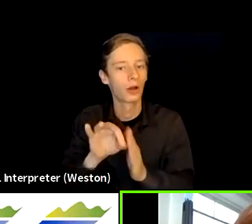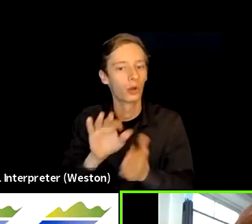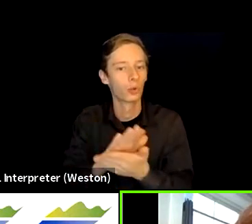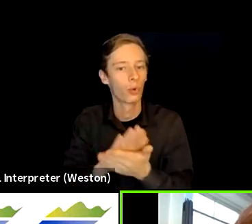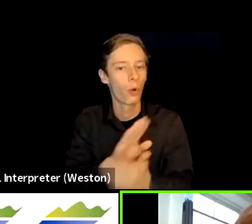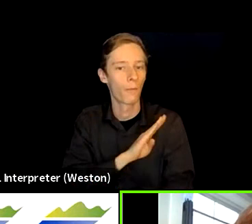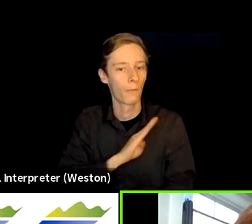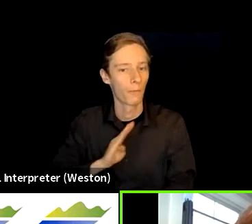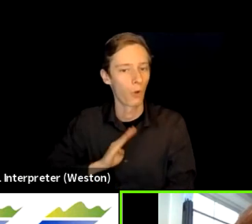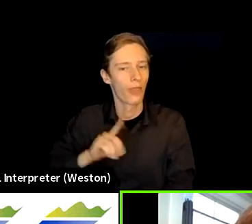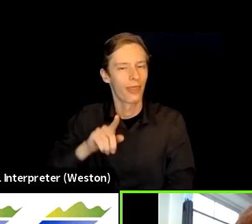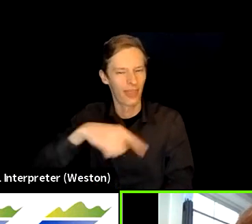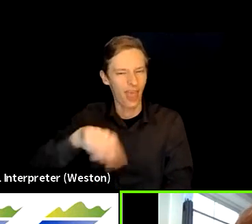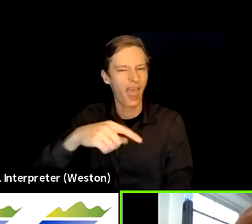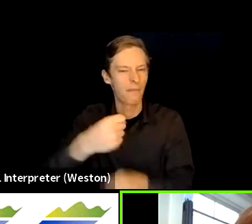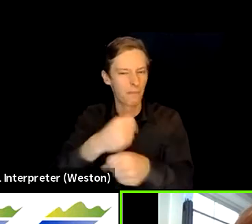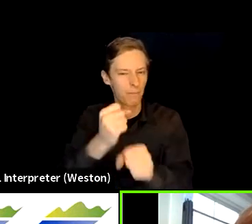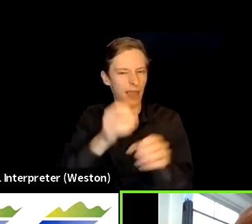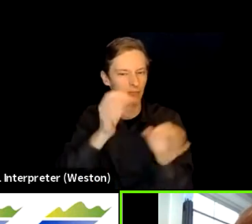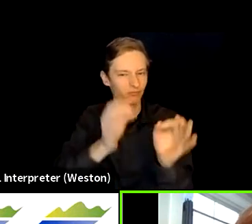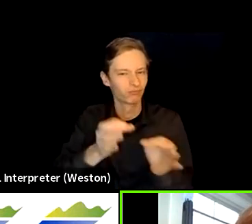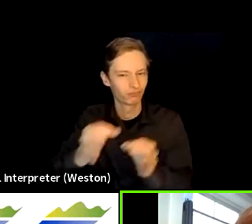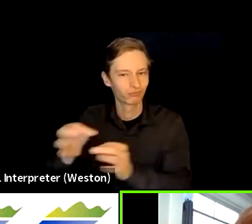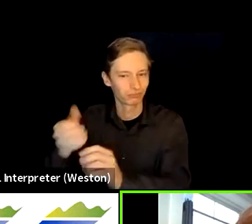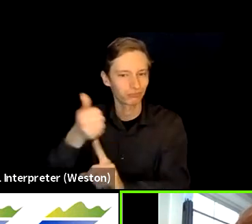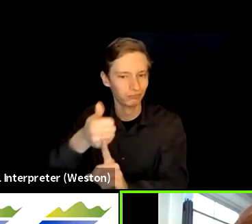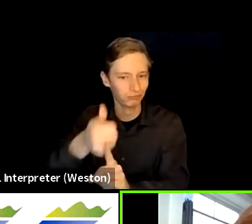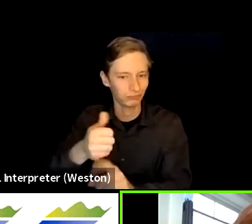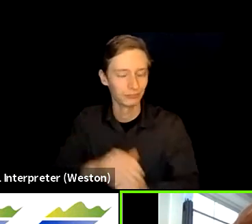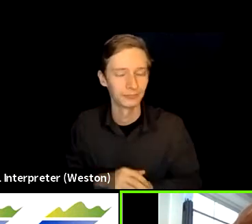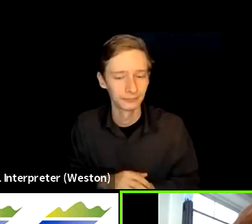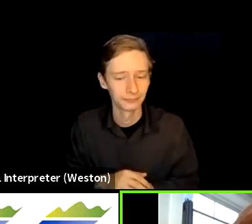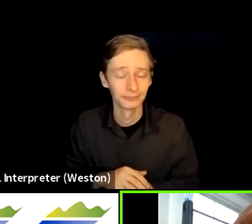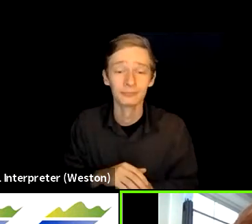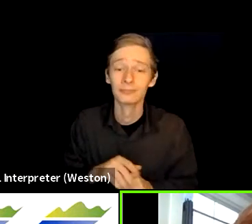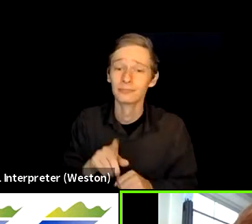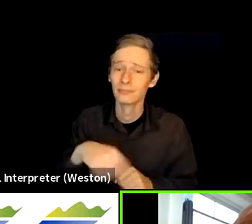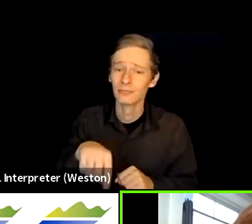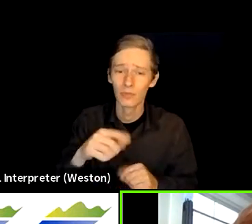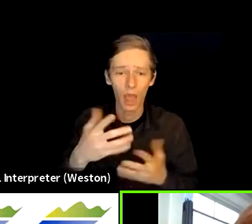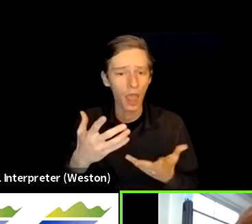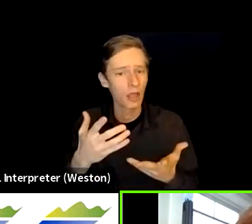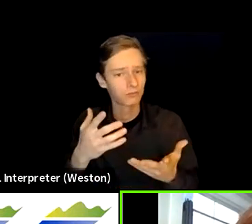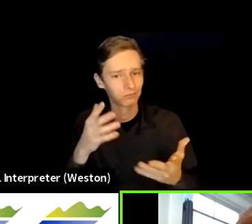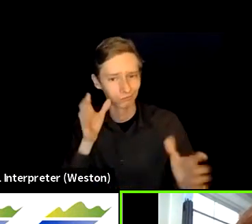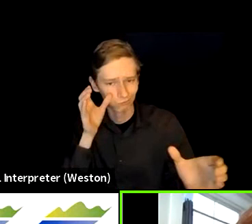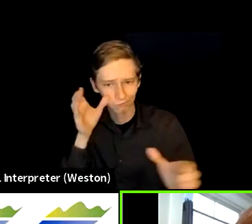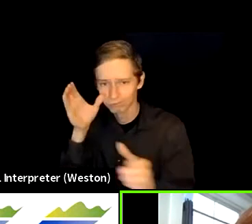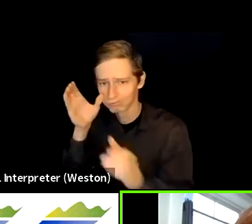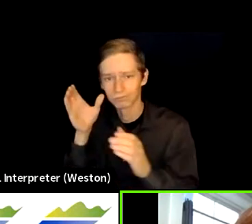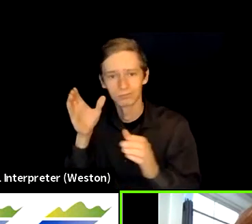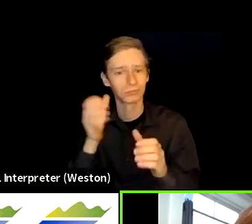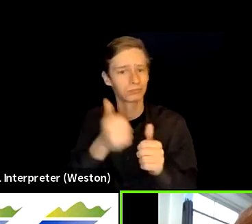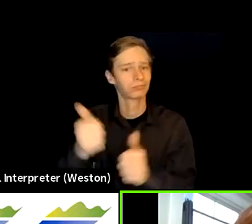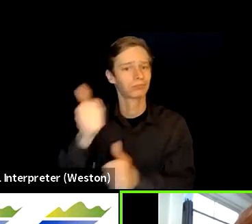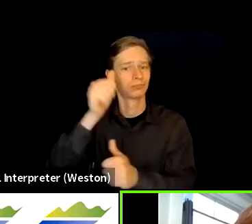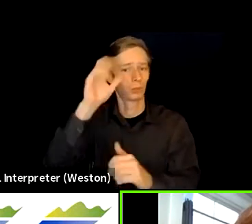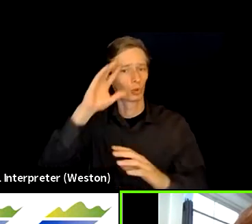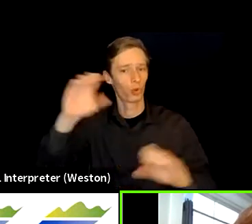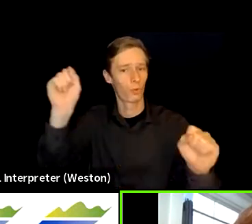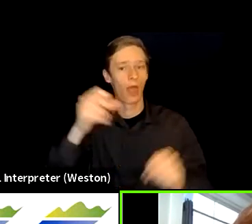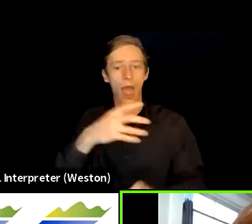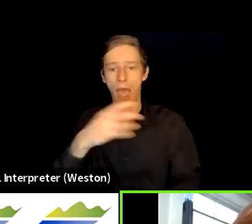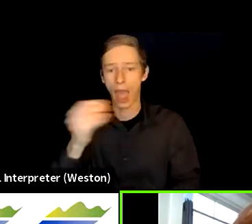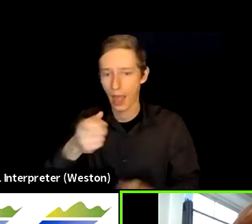school operations. They have input, obviously, from the superintendents and the administration, and then we do provide some input